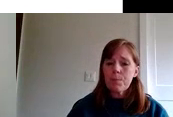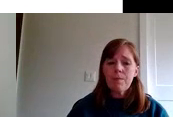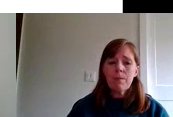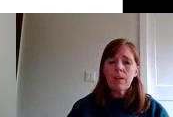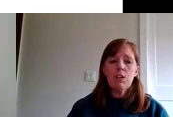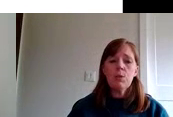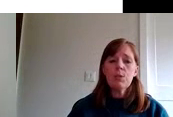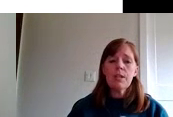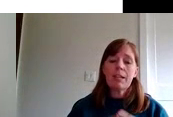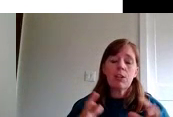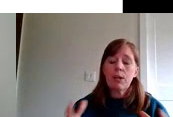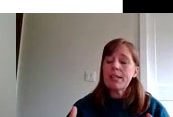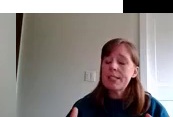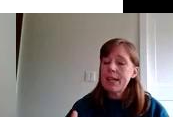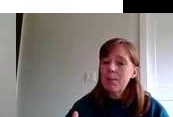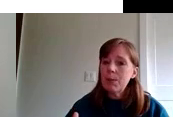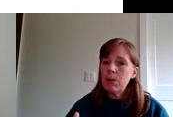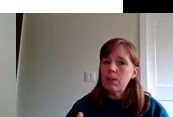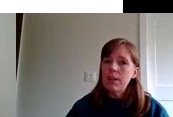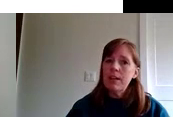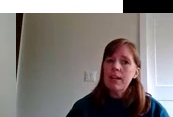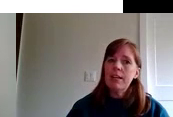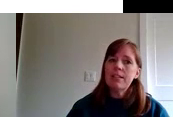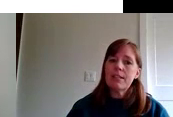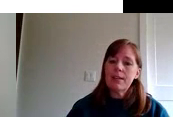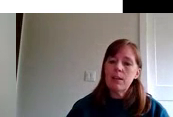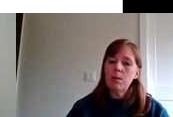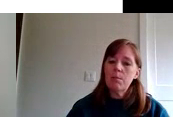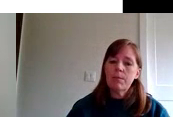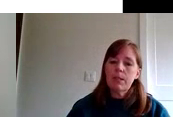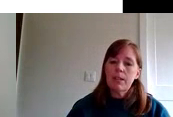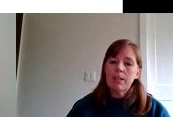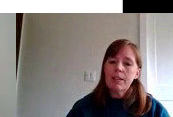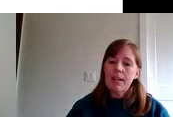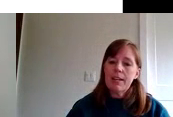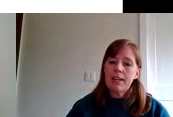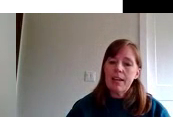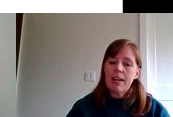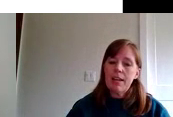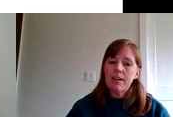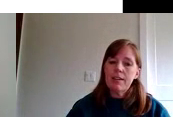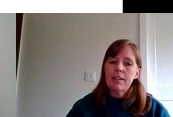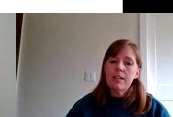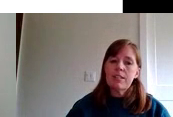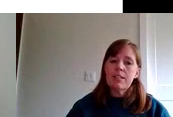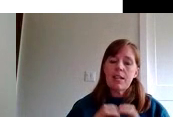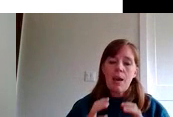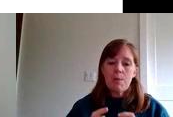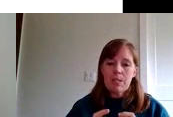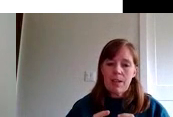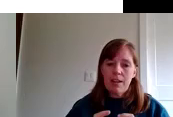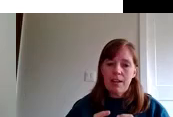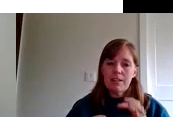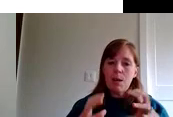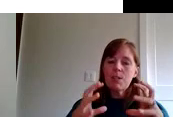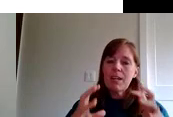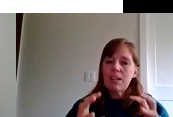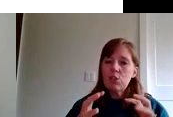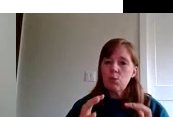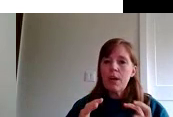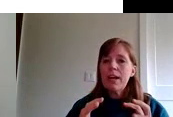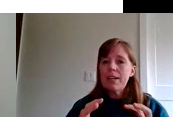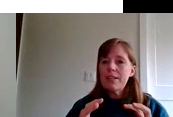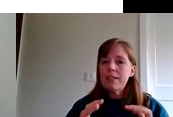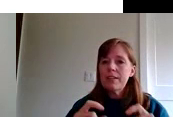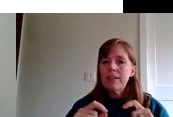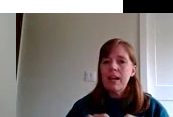to use like a great example is like a stop sign. A stop sign